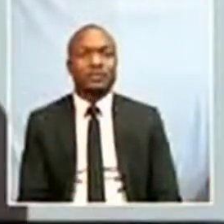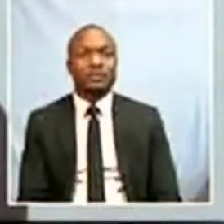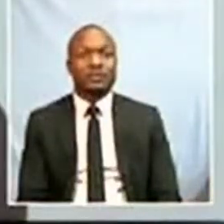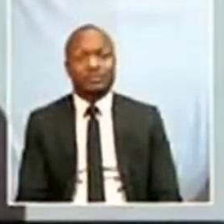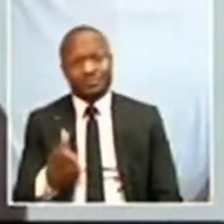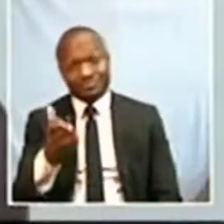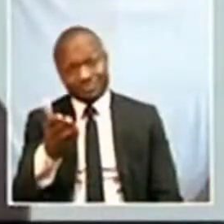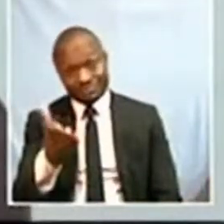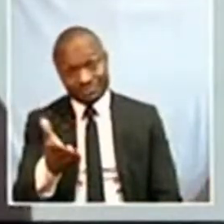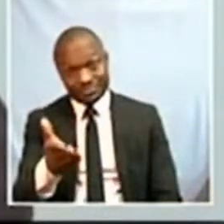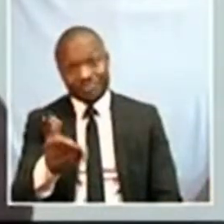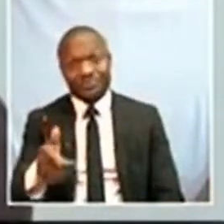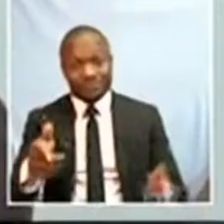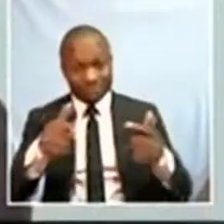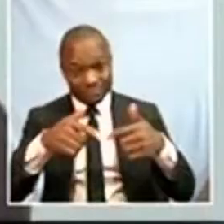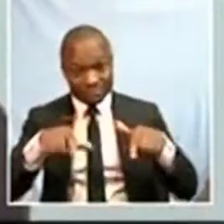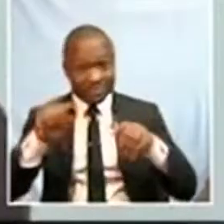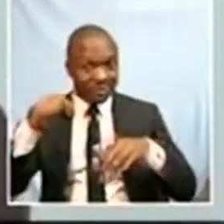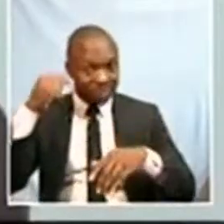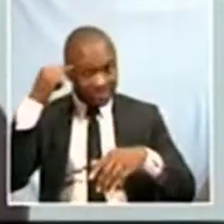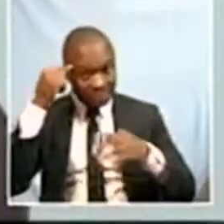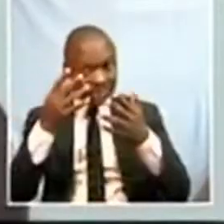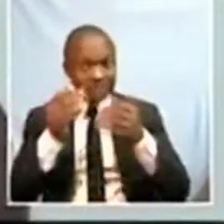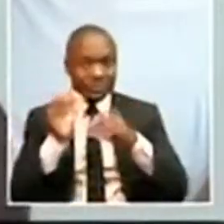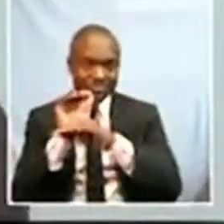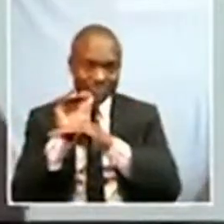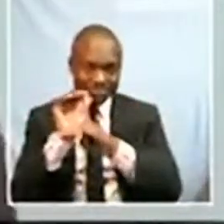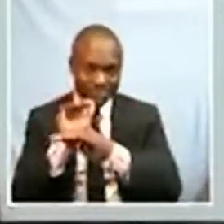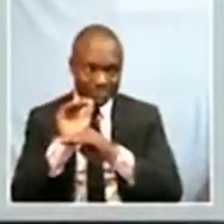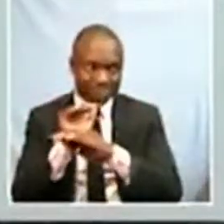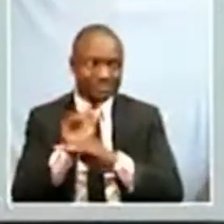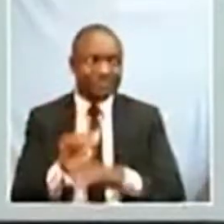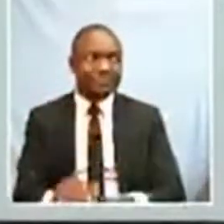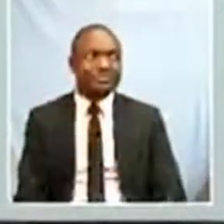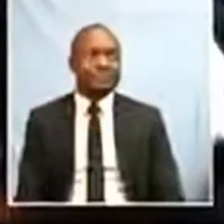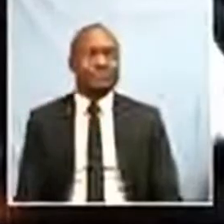Yes, local government, you wanted to comment.